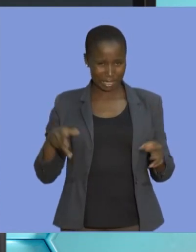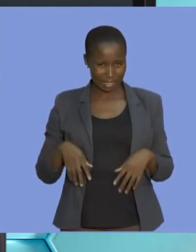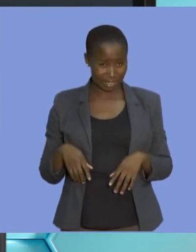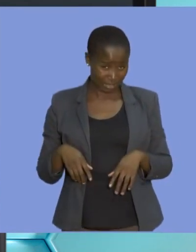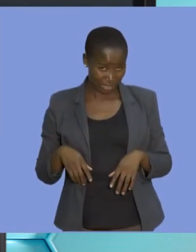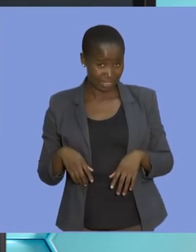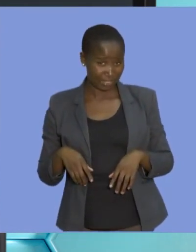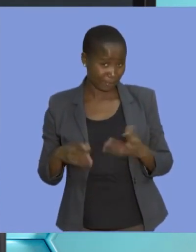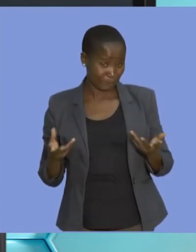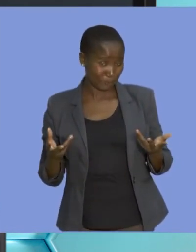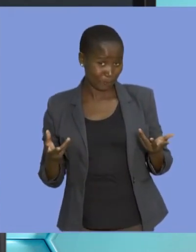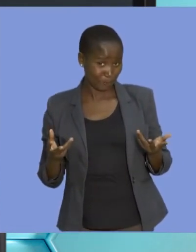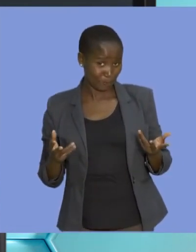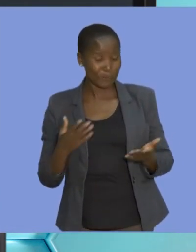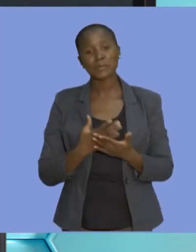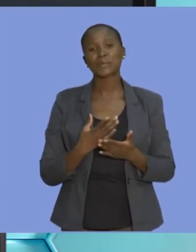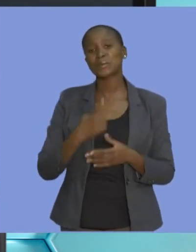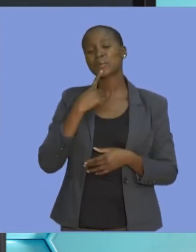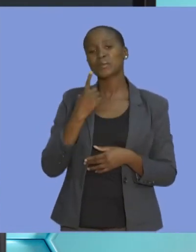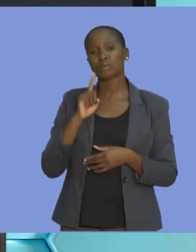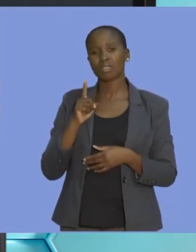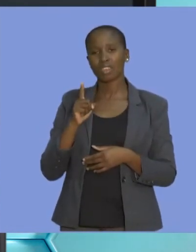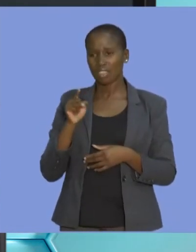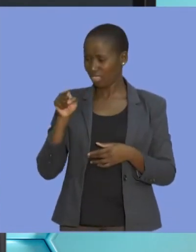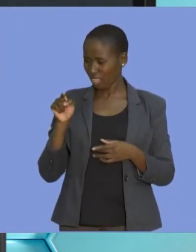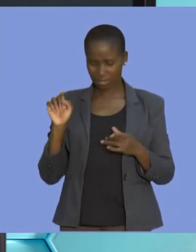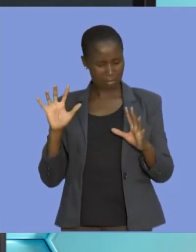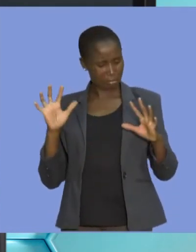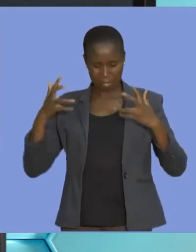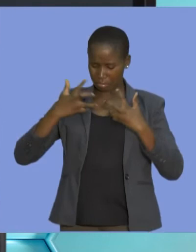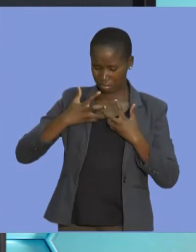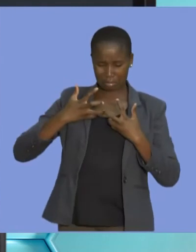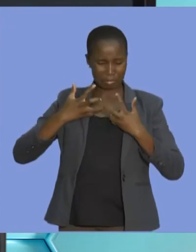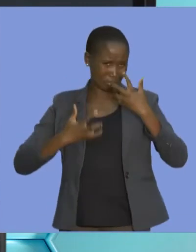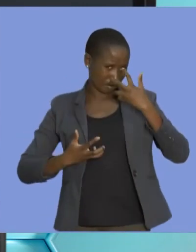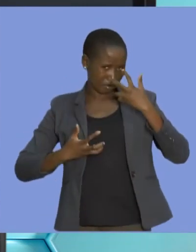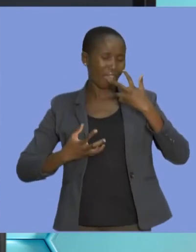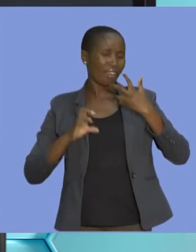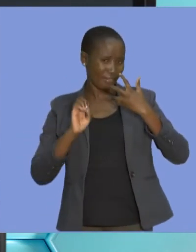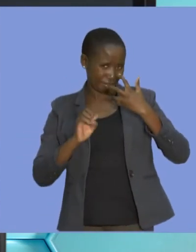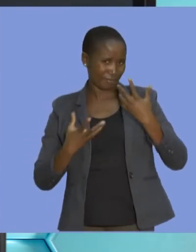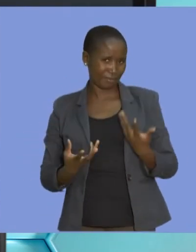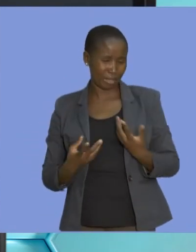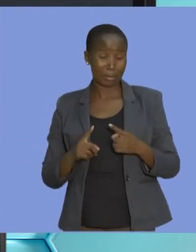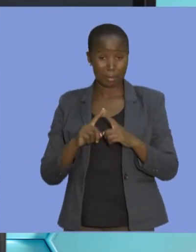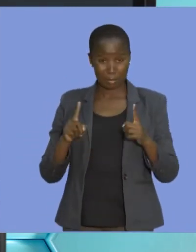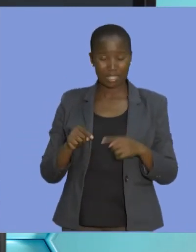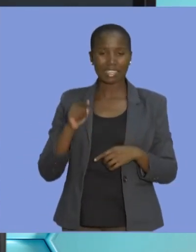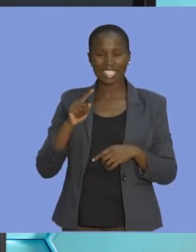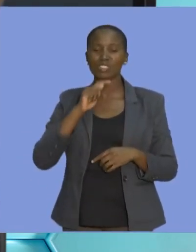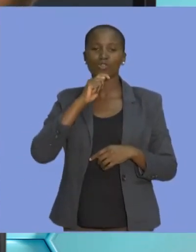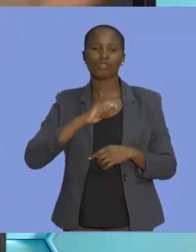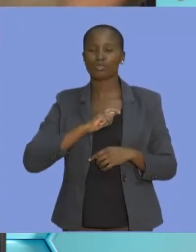And I'll say, that corporation is inconsistent, but that's not really true. They just